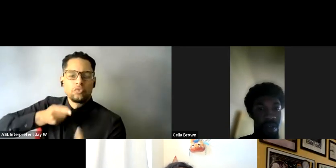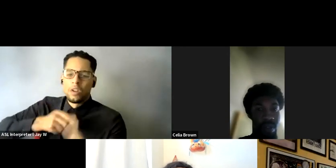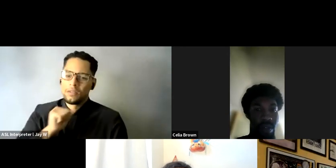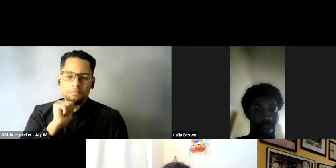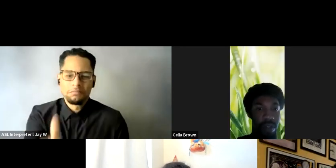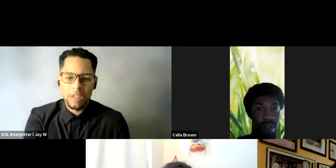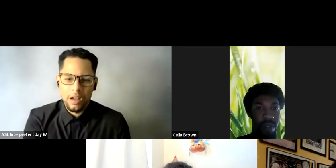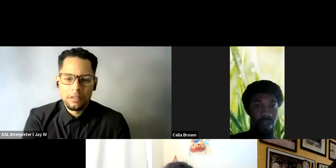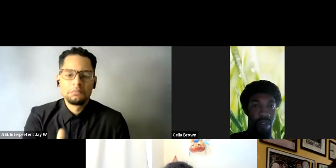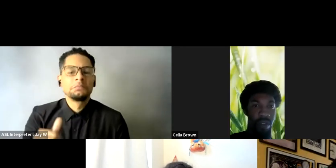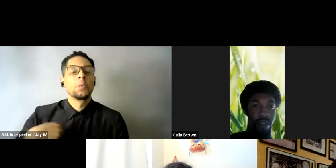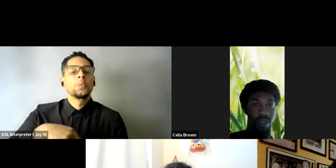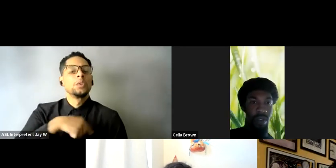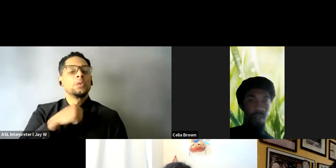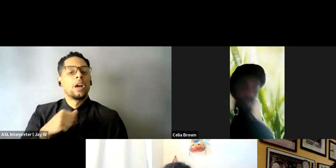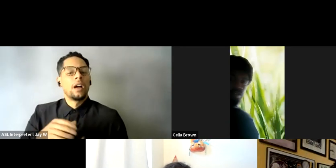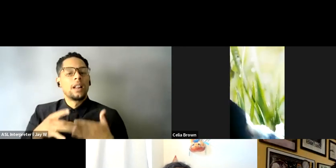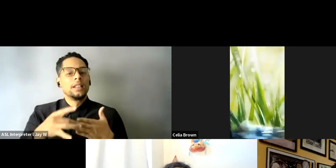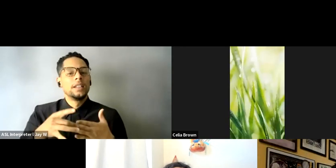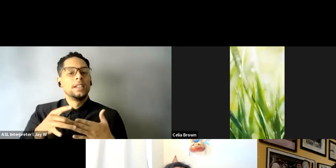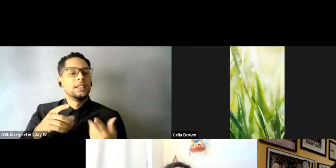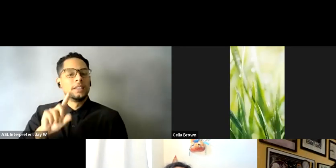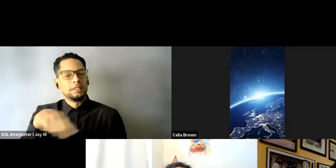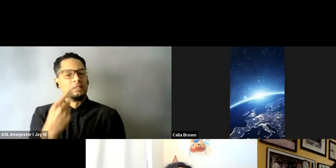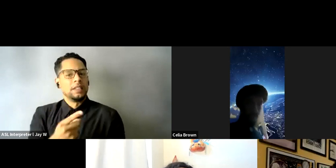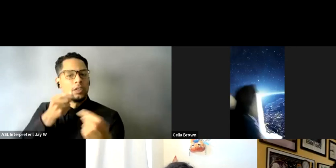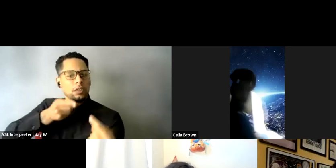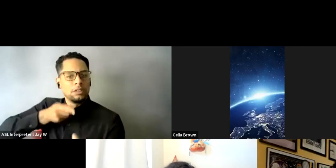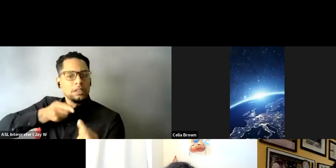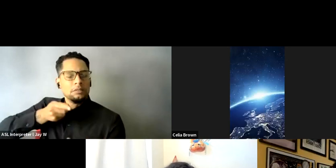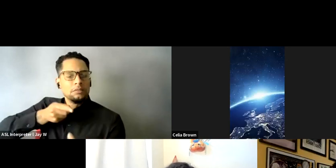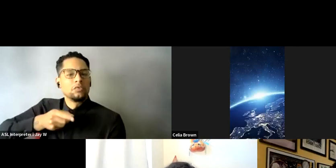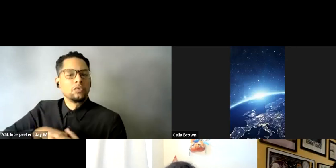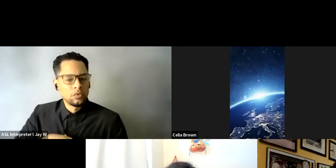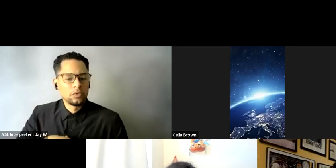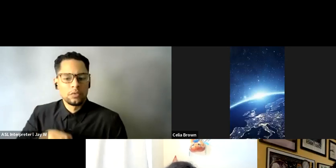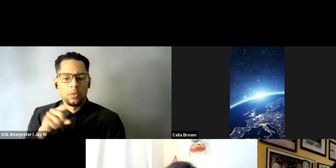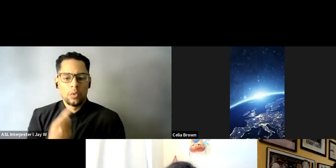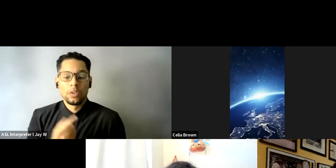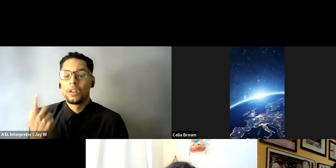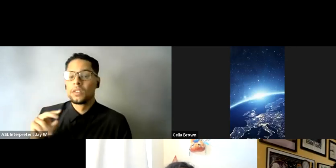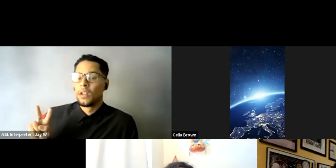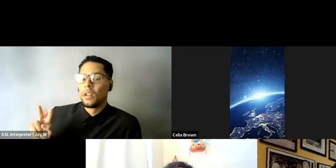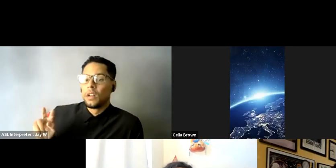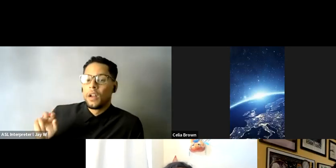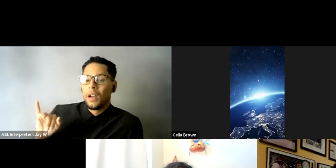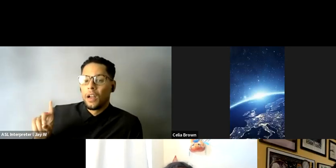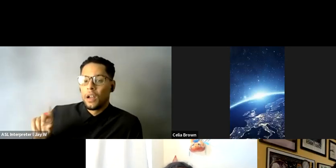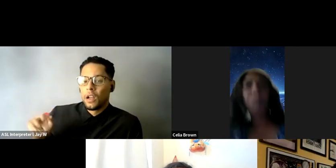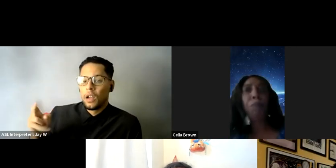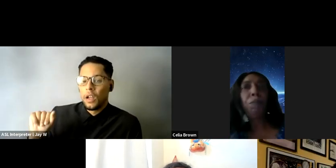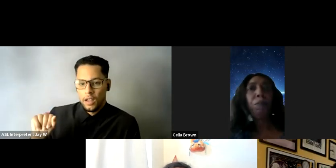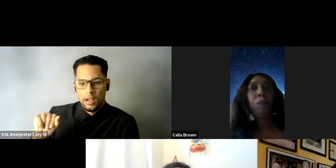single issue lives." IDHA is grounded in so many ways, in many different movements, whether if that